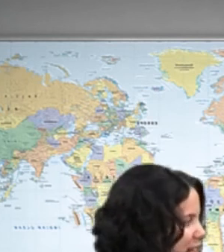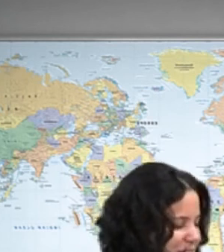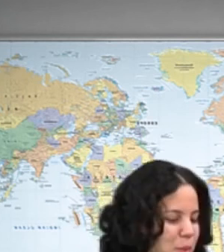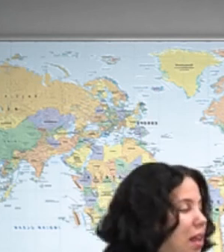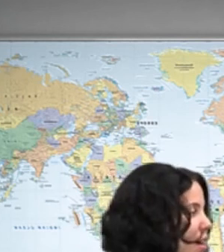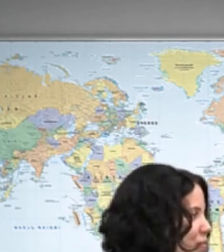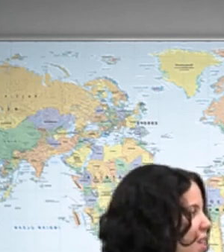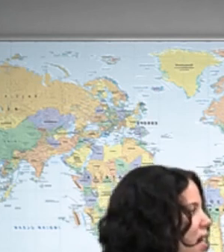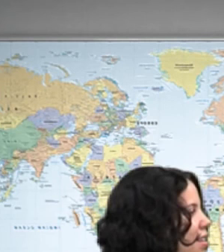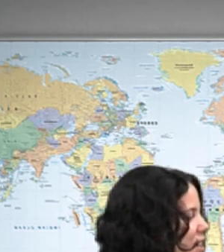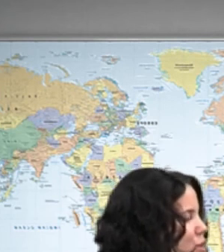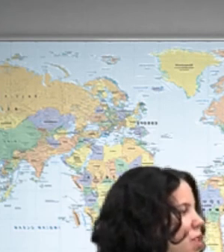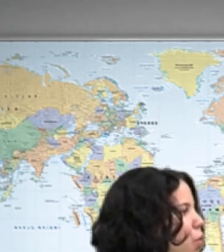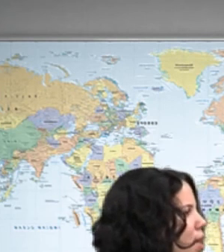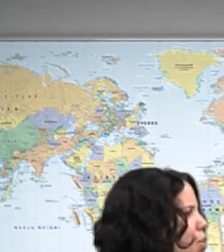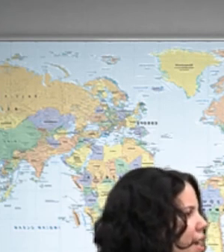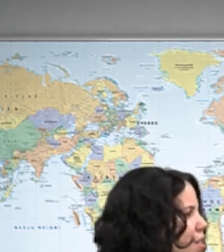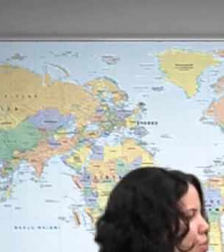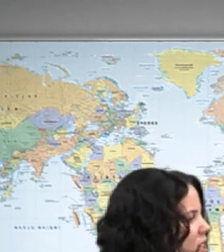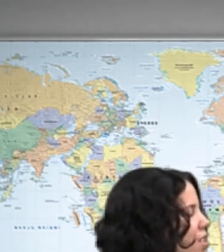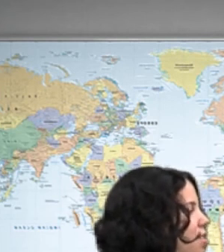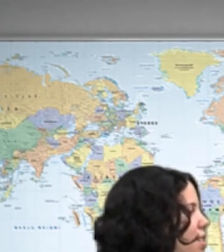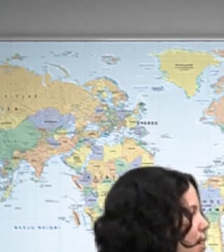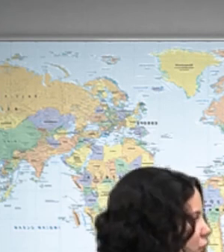Sir, welcome. And thank you so much for being with us. So